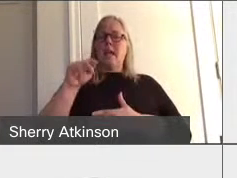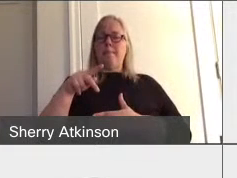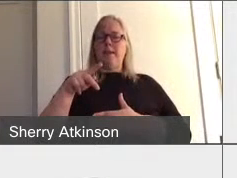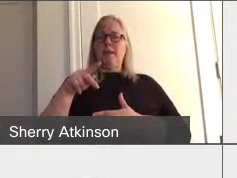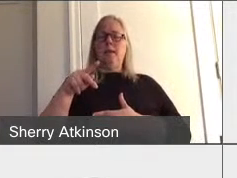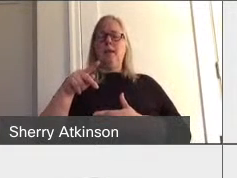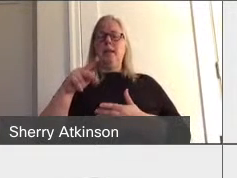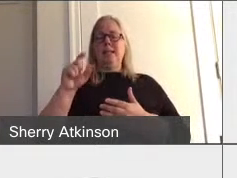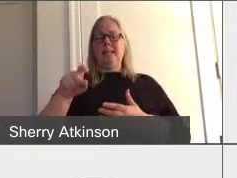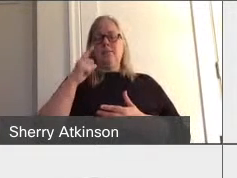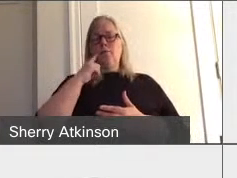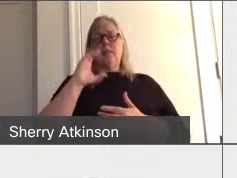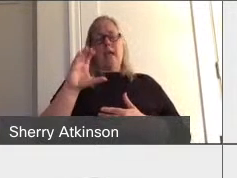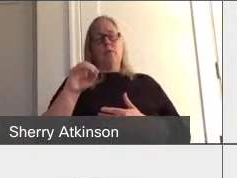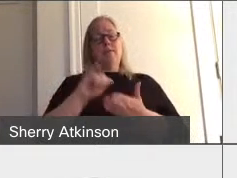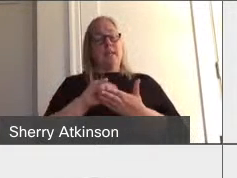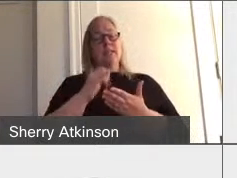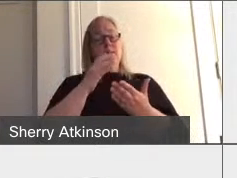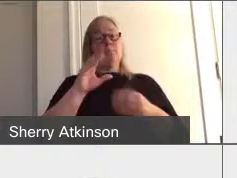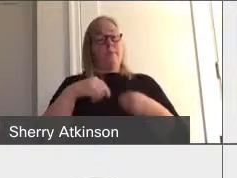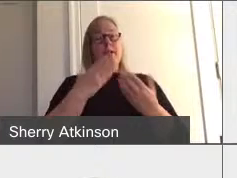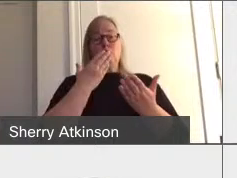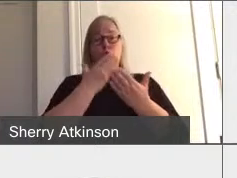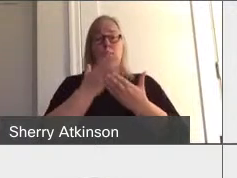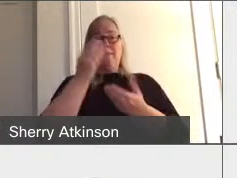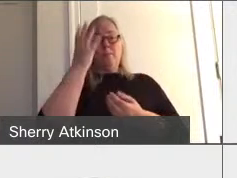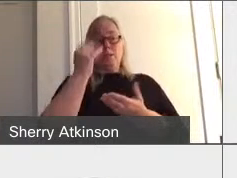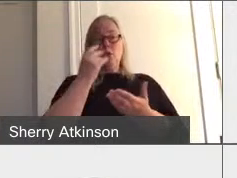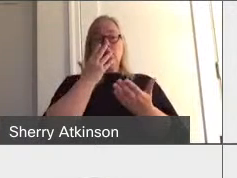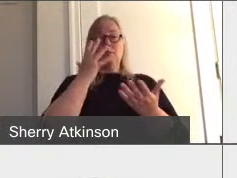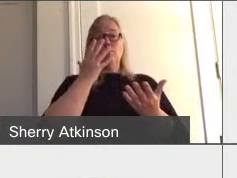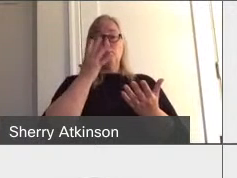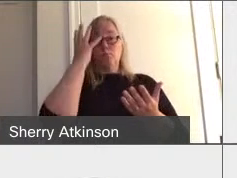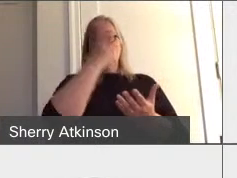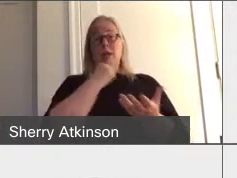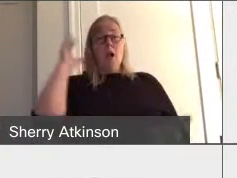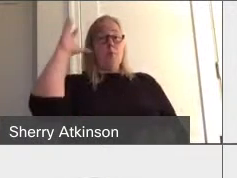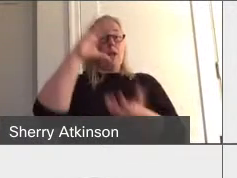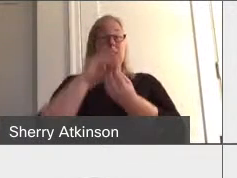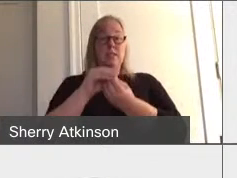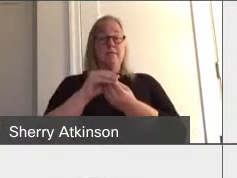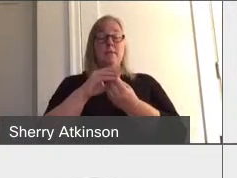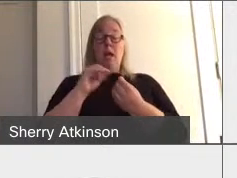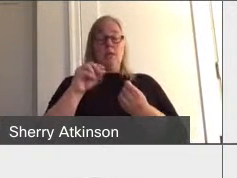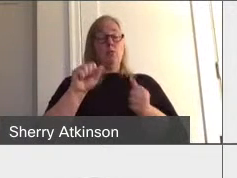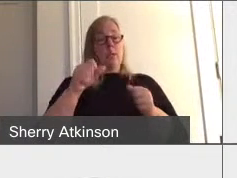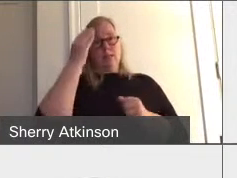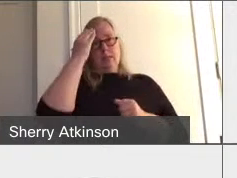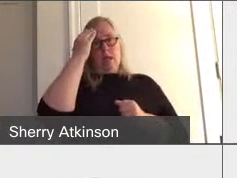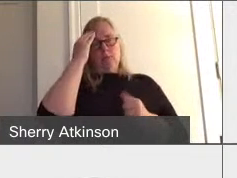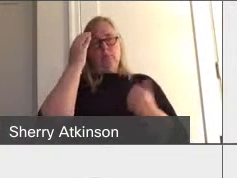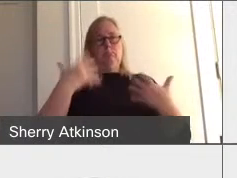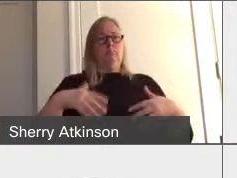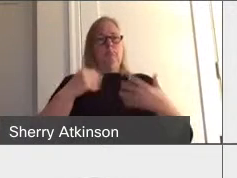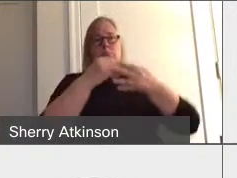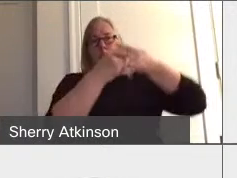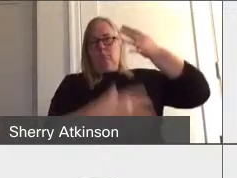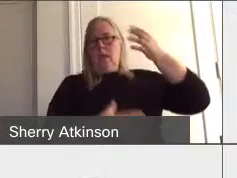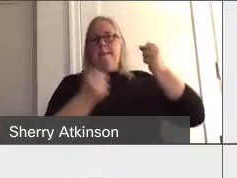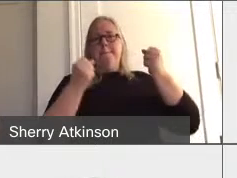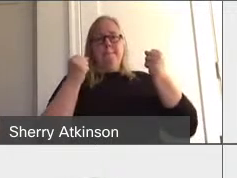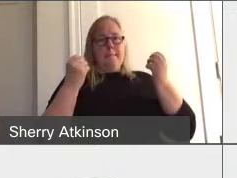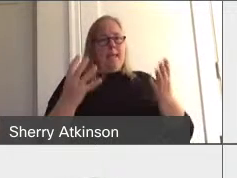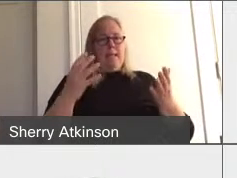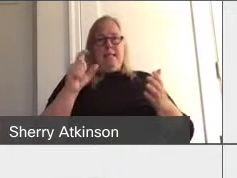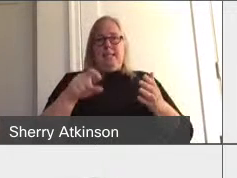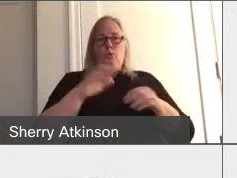good information and pretty comprehensive. So as we can tell that there are a lot of needs on the fundamental